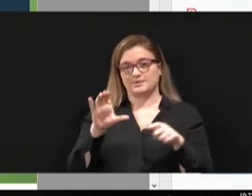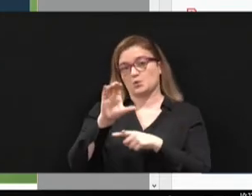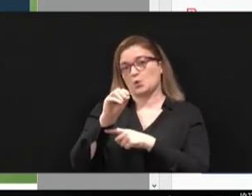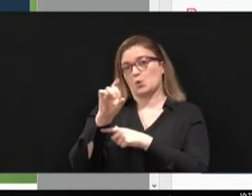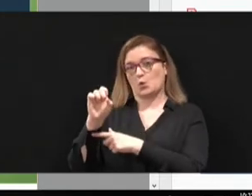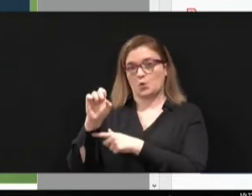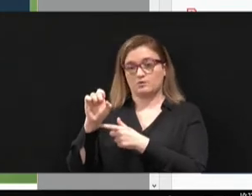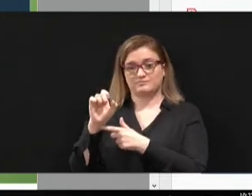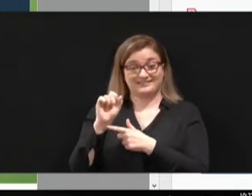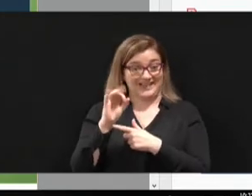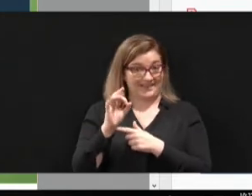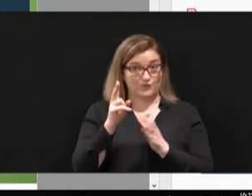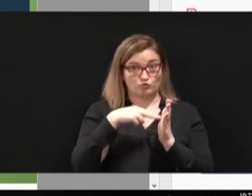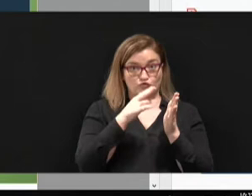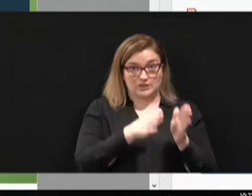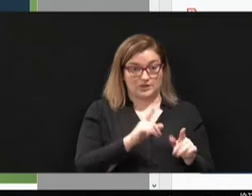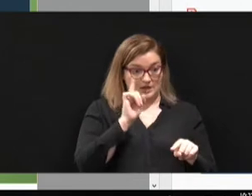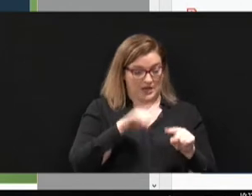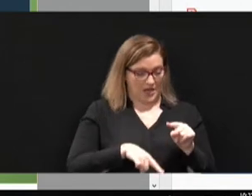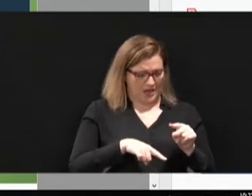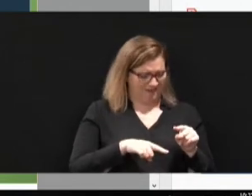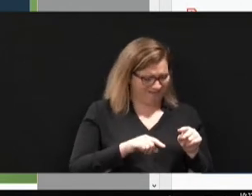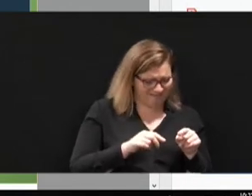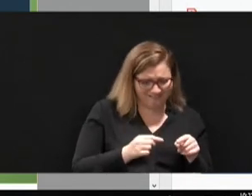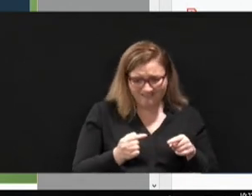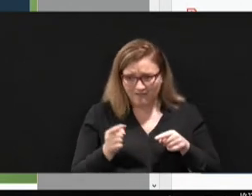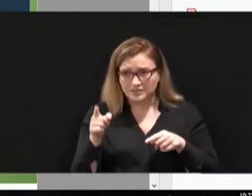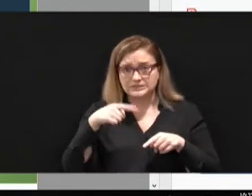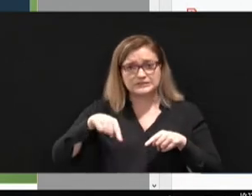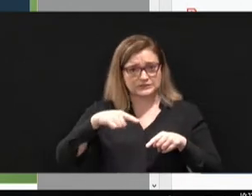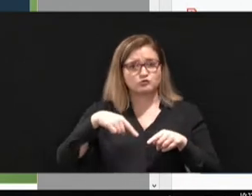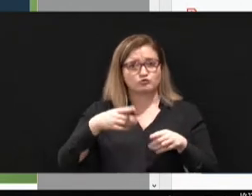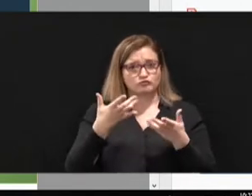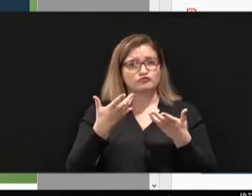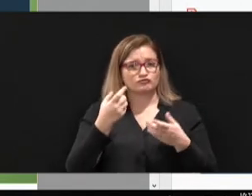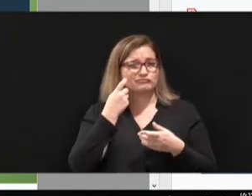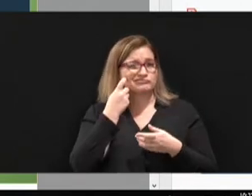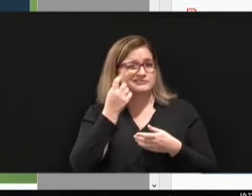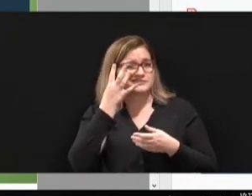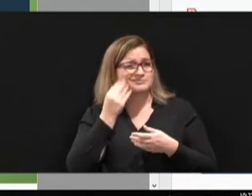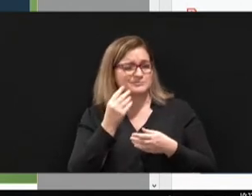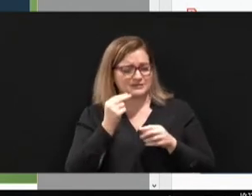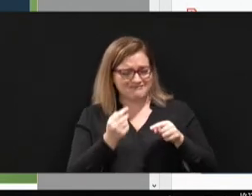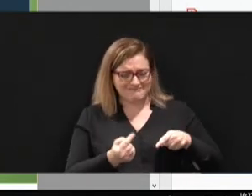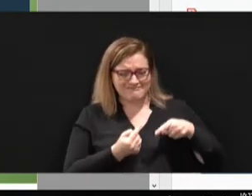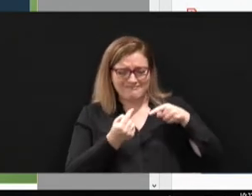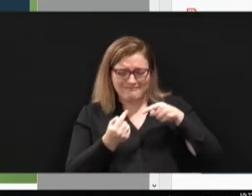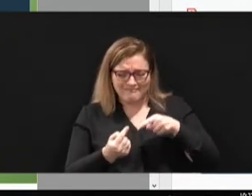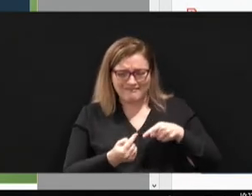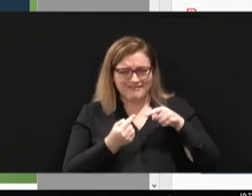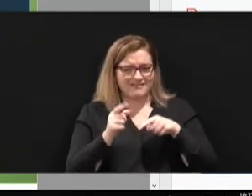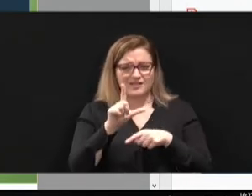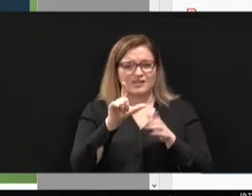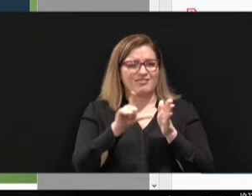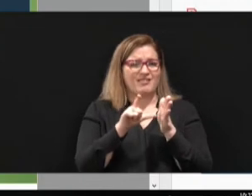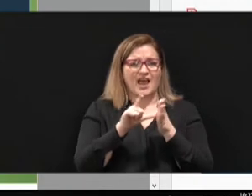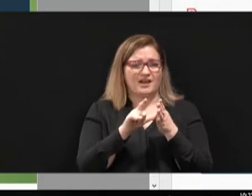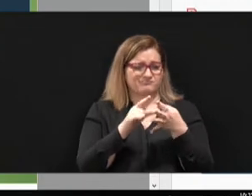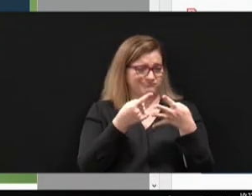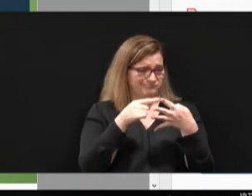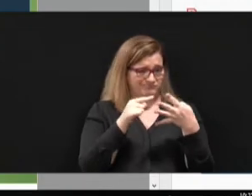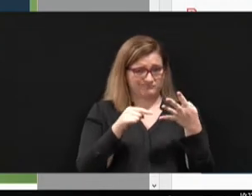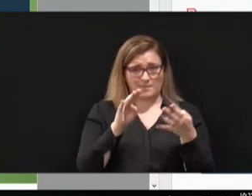a reader can't do that, which some of you struggled to do, then the letters are just marks on the page and they have no